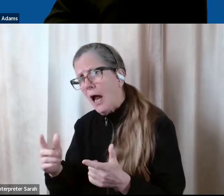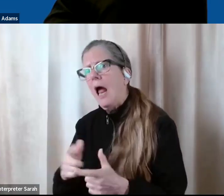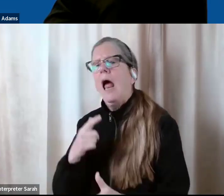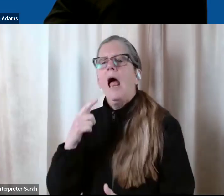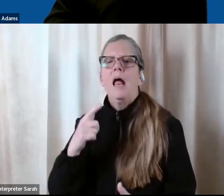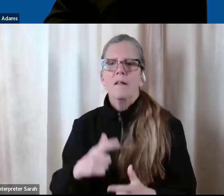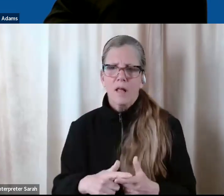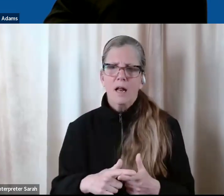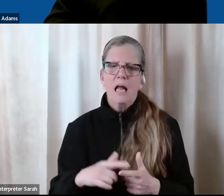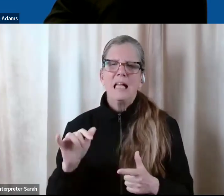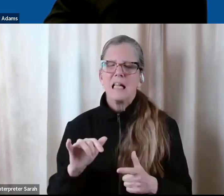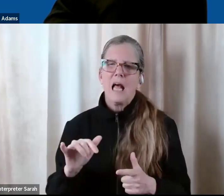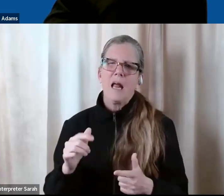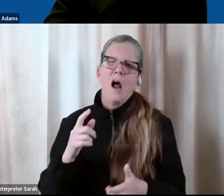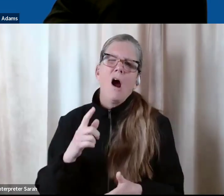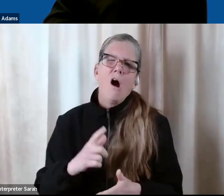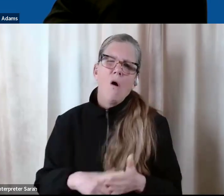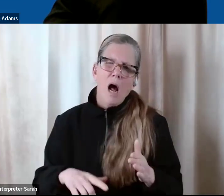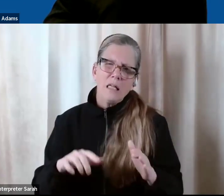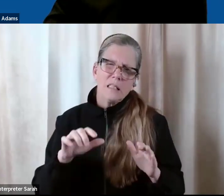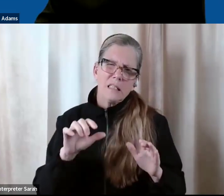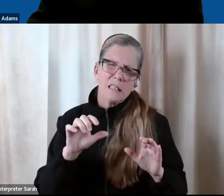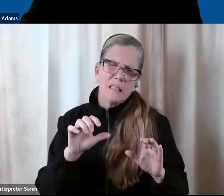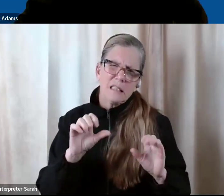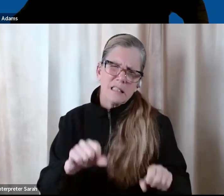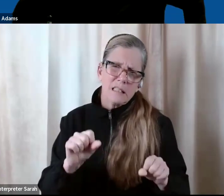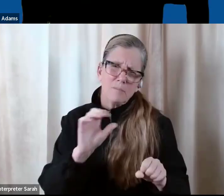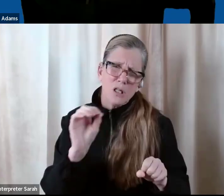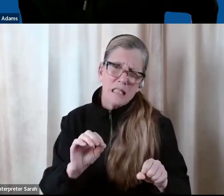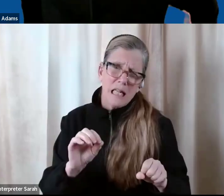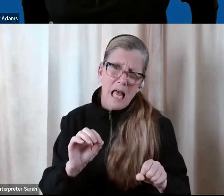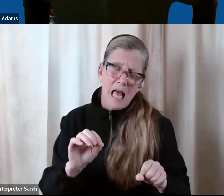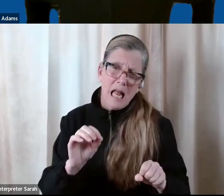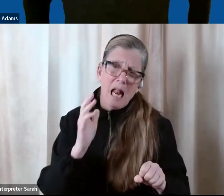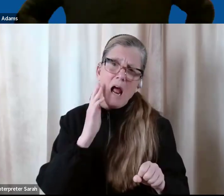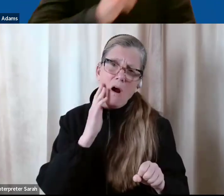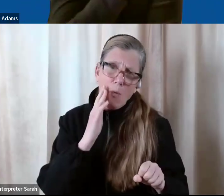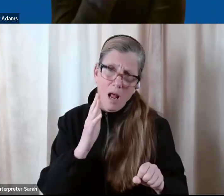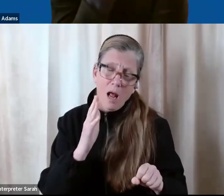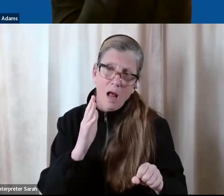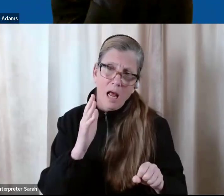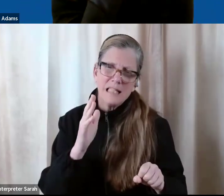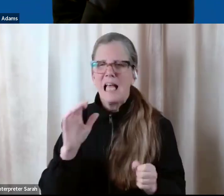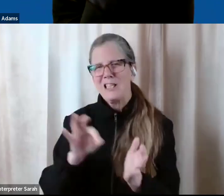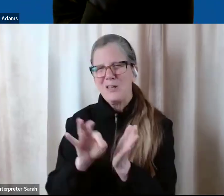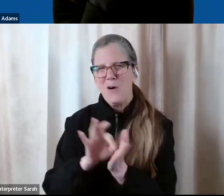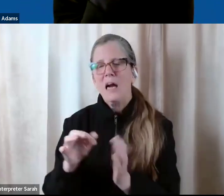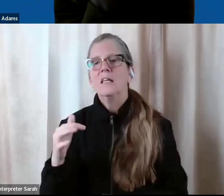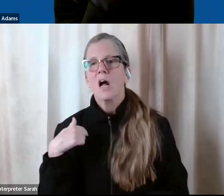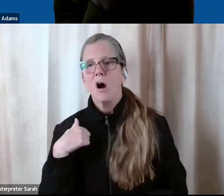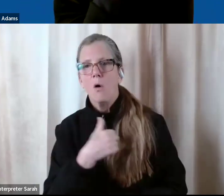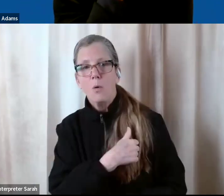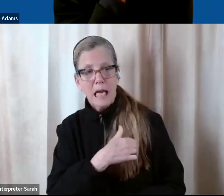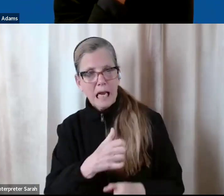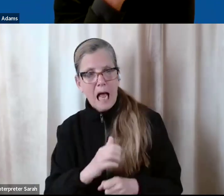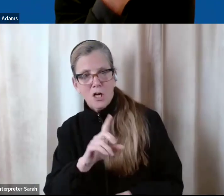like a probabilistic scoring that we get that says, hey, based on the data that we received, we do believe the person